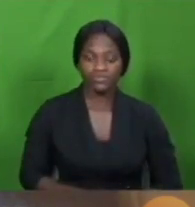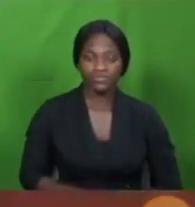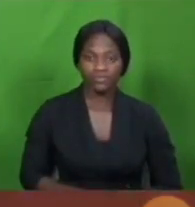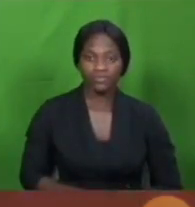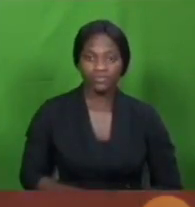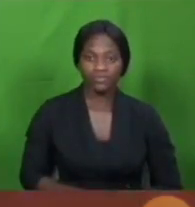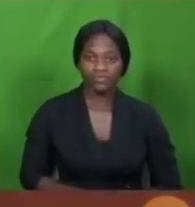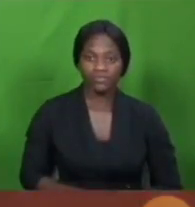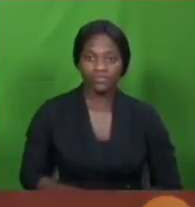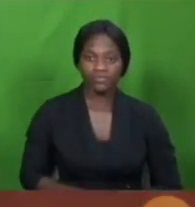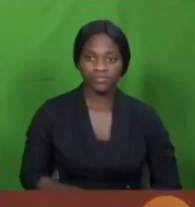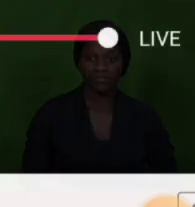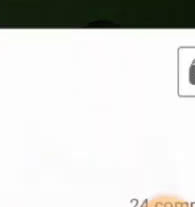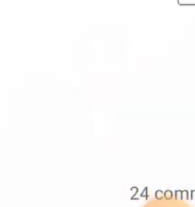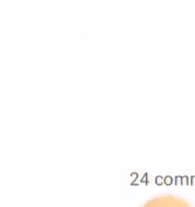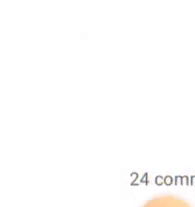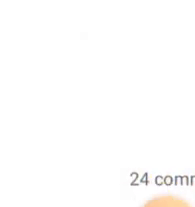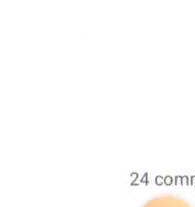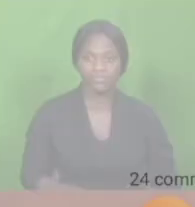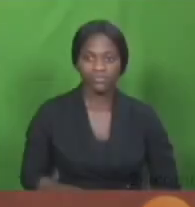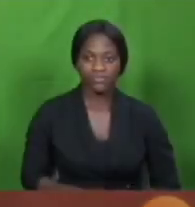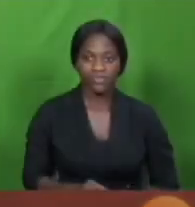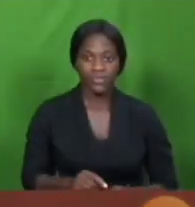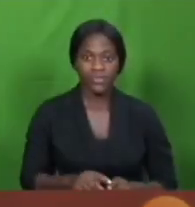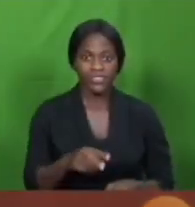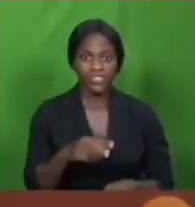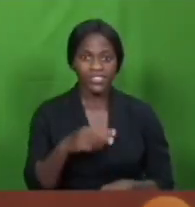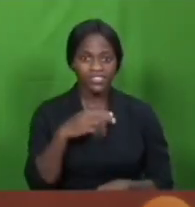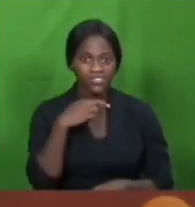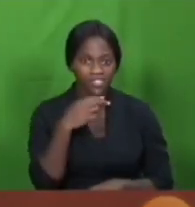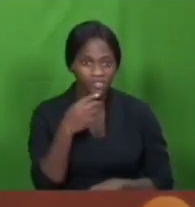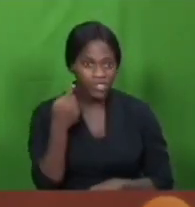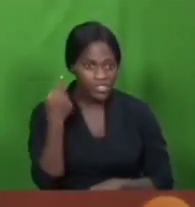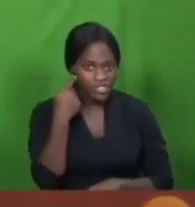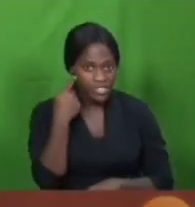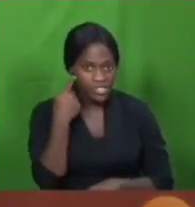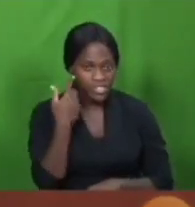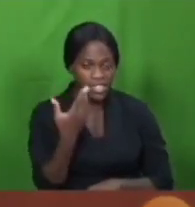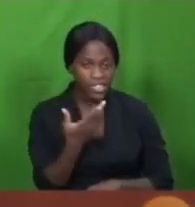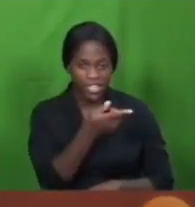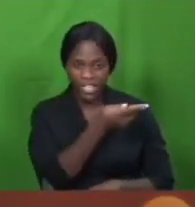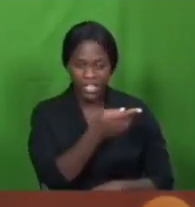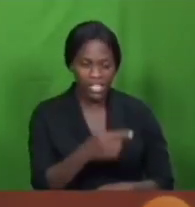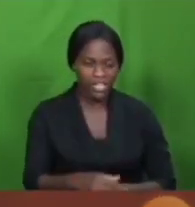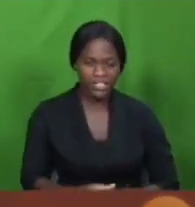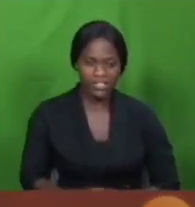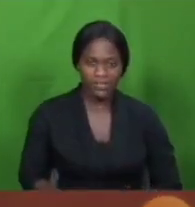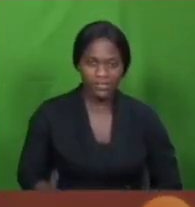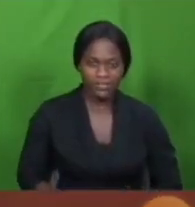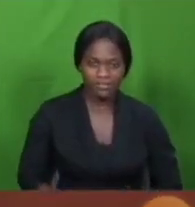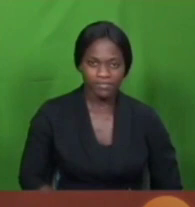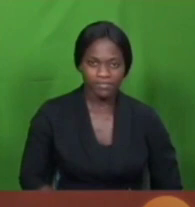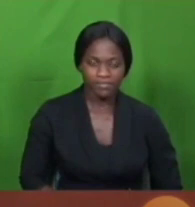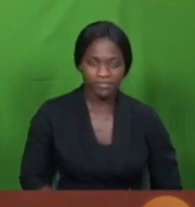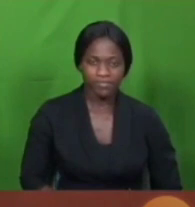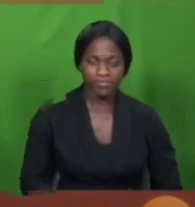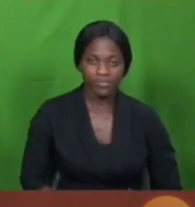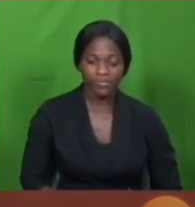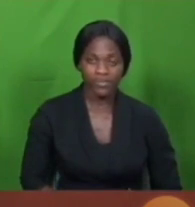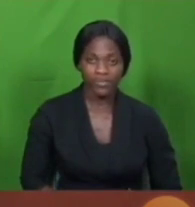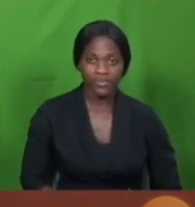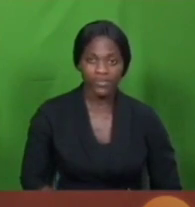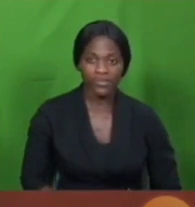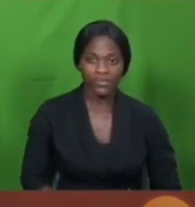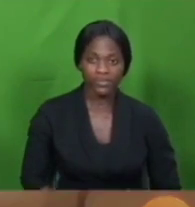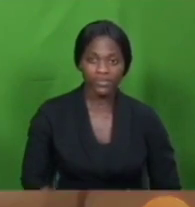Let's listen to a different voice now before Honorable Blackwell. Yes, please. Thank you, Mr. Speaker.